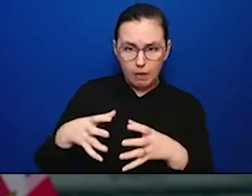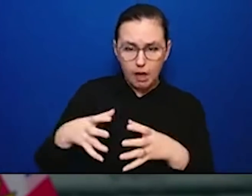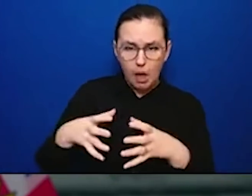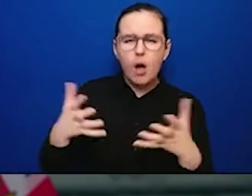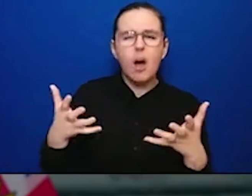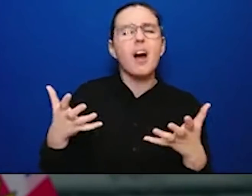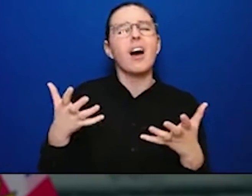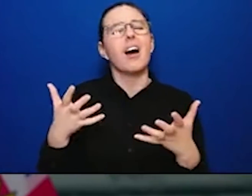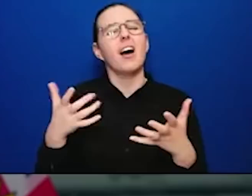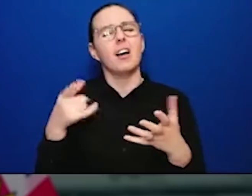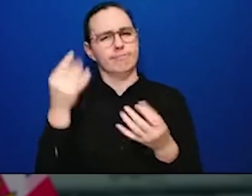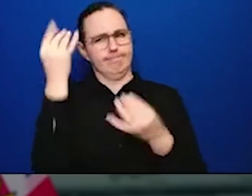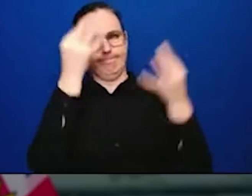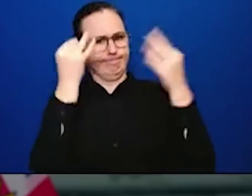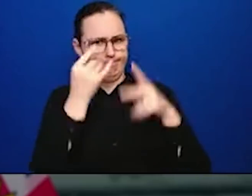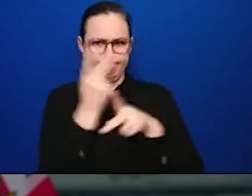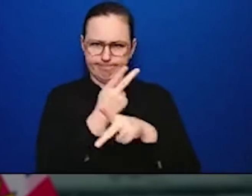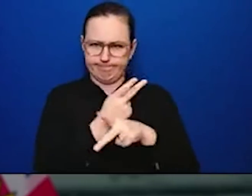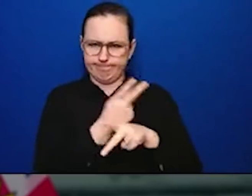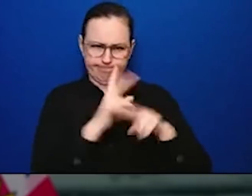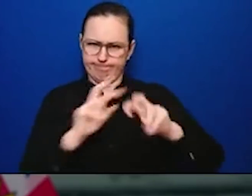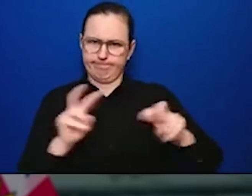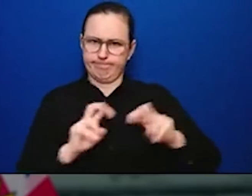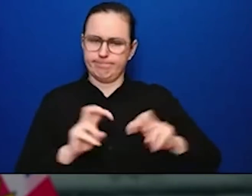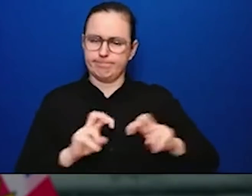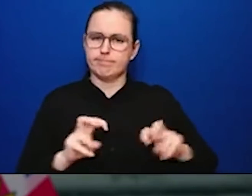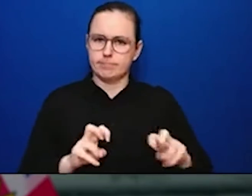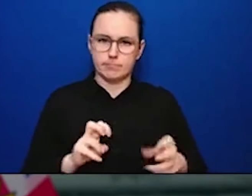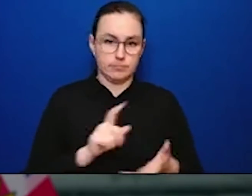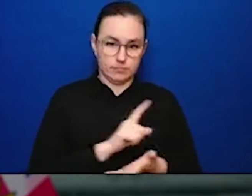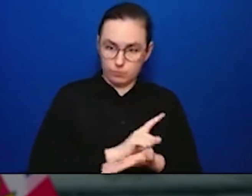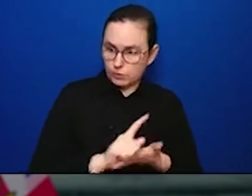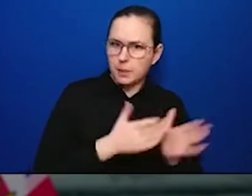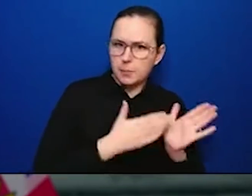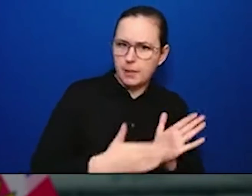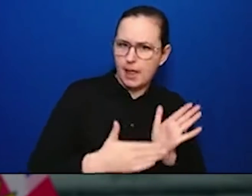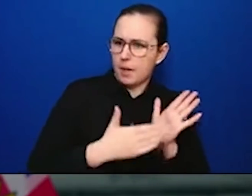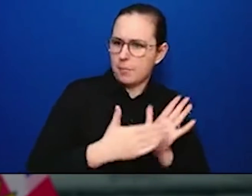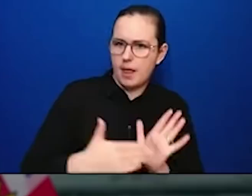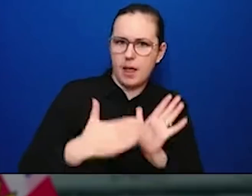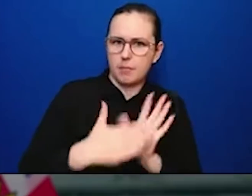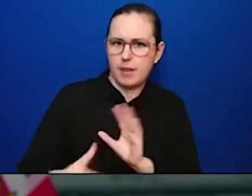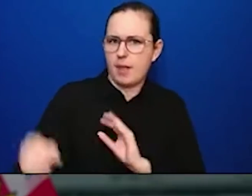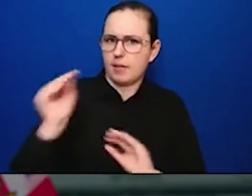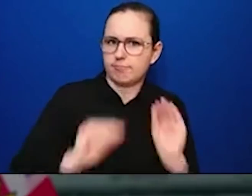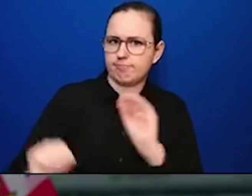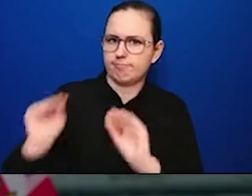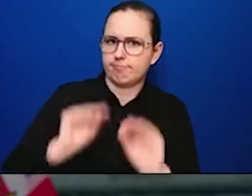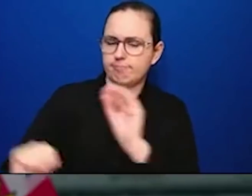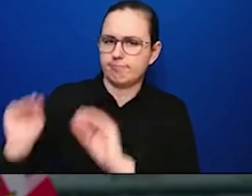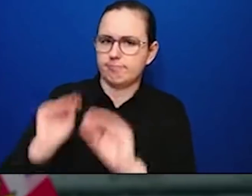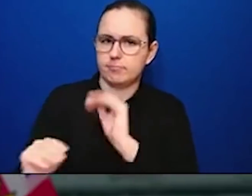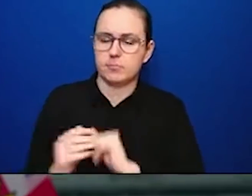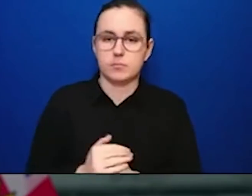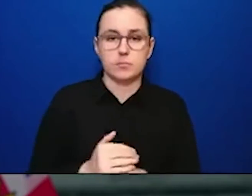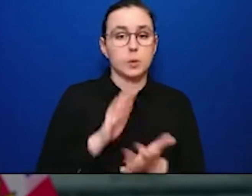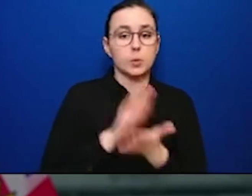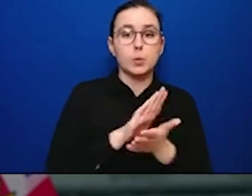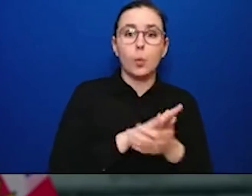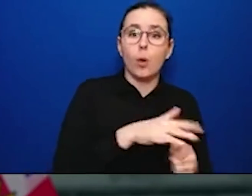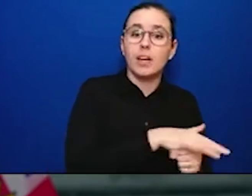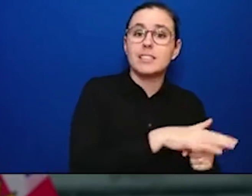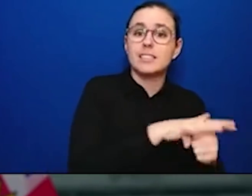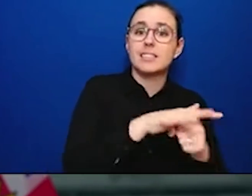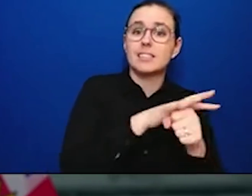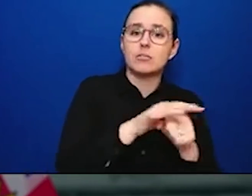phased return so that we could have those clearly articulated, and parents will hear from their districts about that. The one thing I will say is